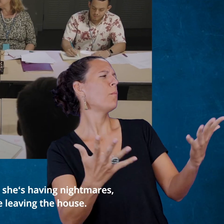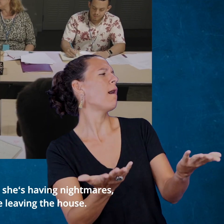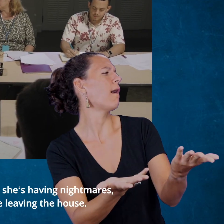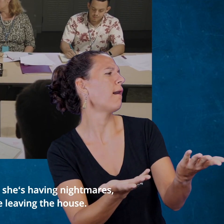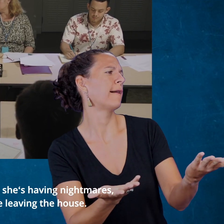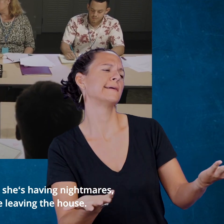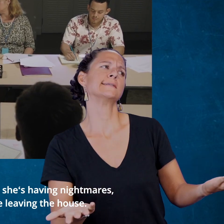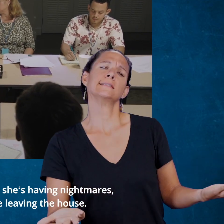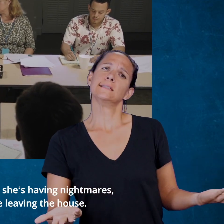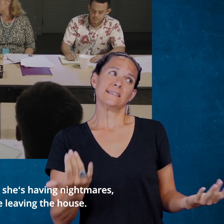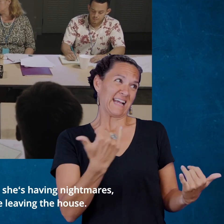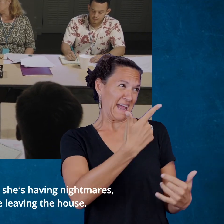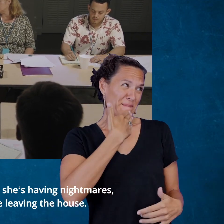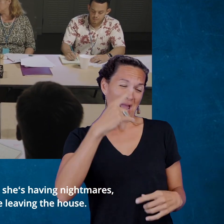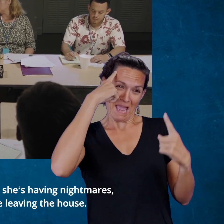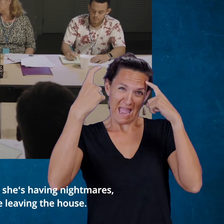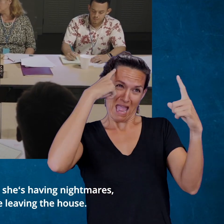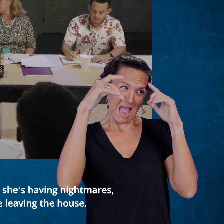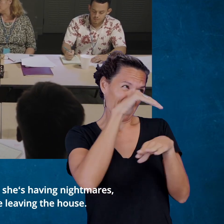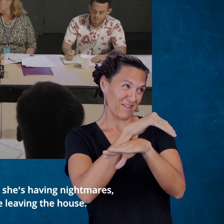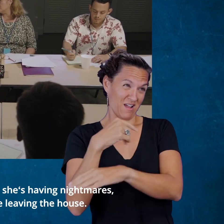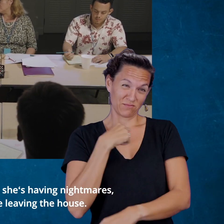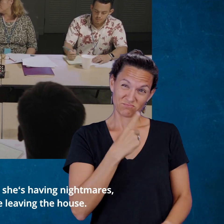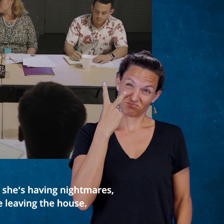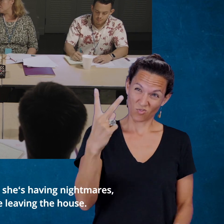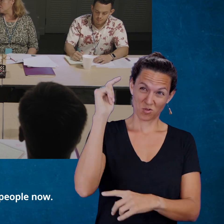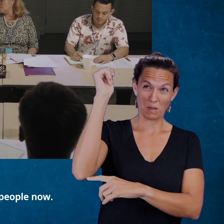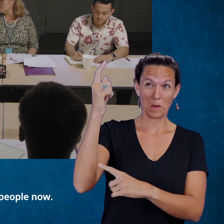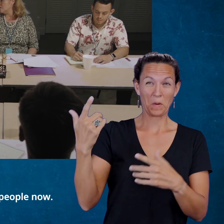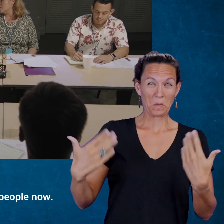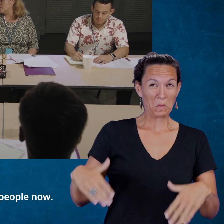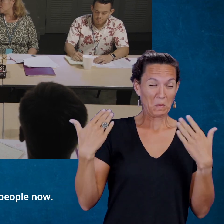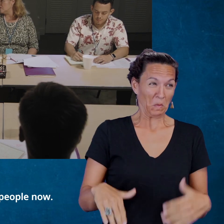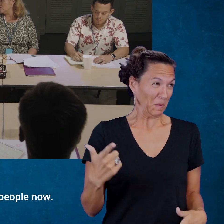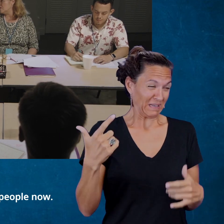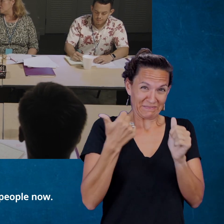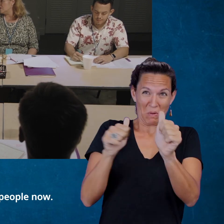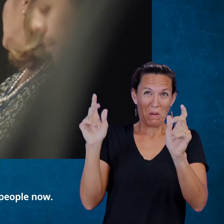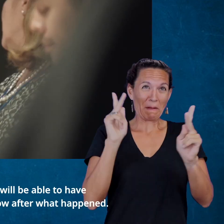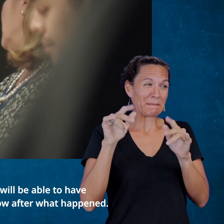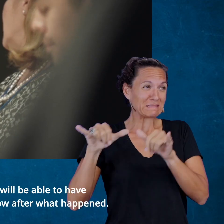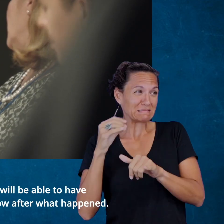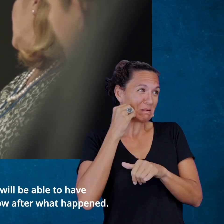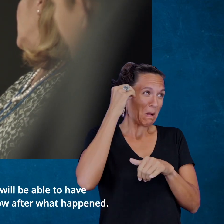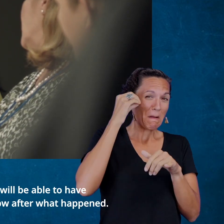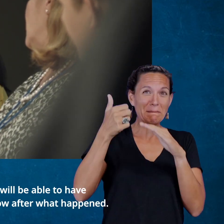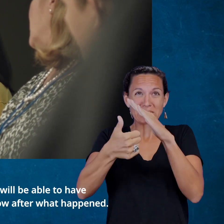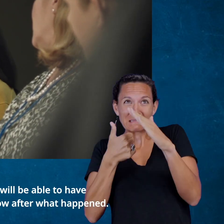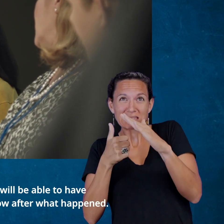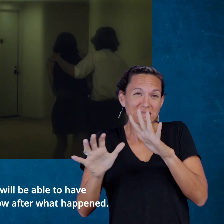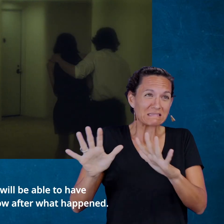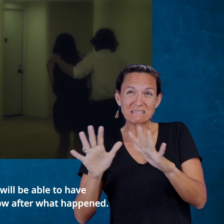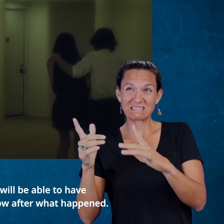testimony, she's having nightmares. She has a hard time leaving the house. She avoids people now. I don't know if she'll be